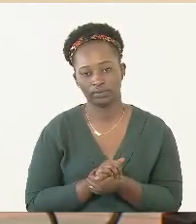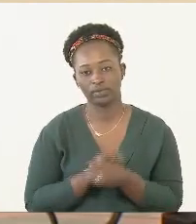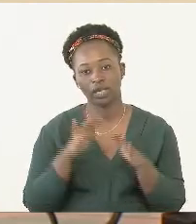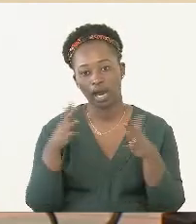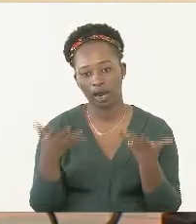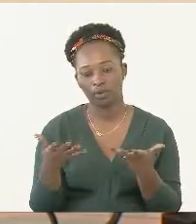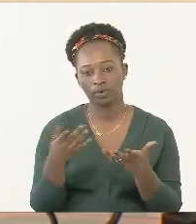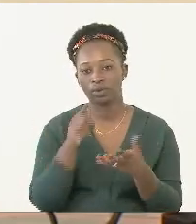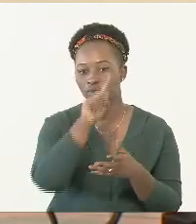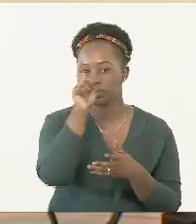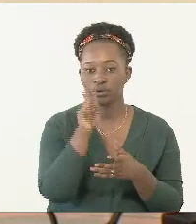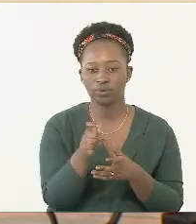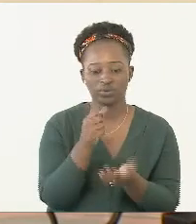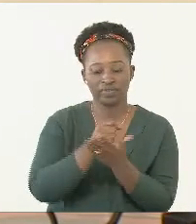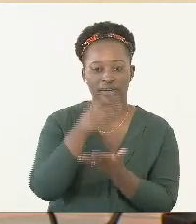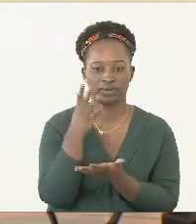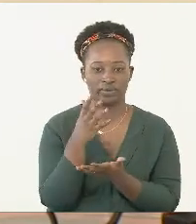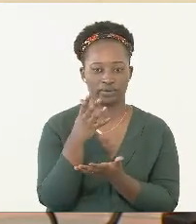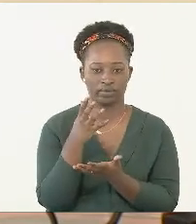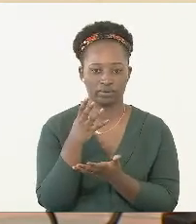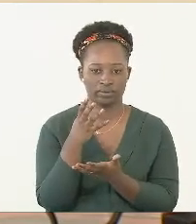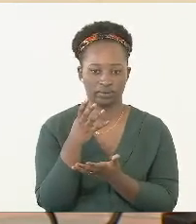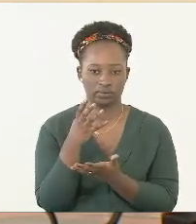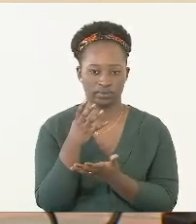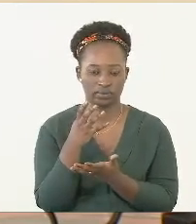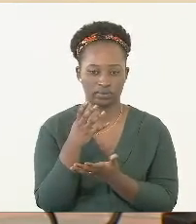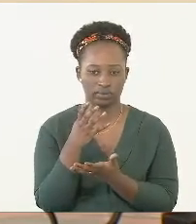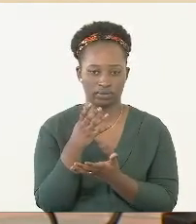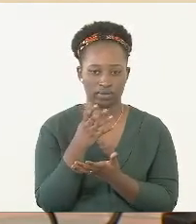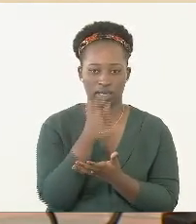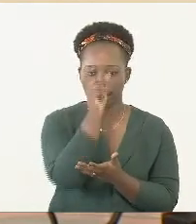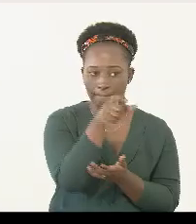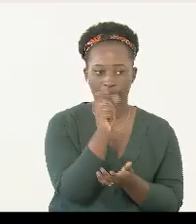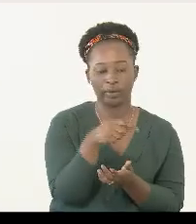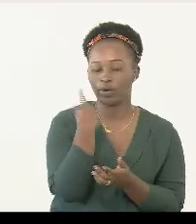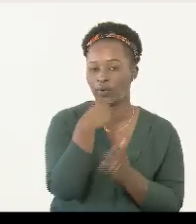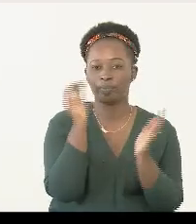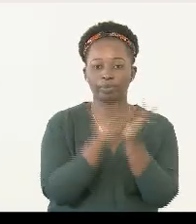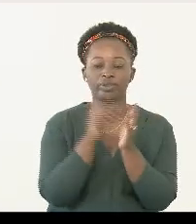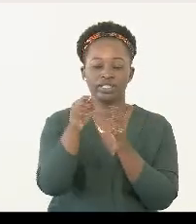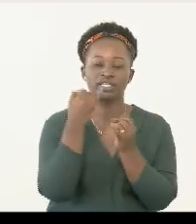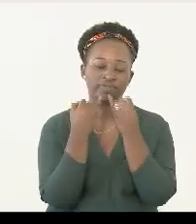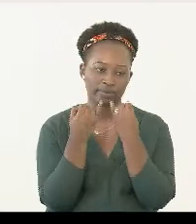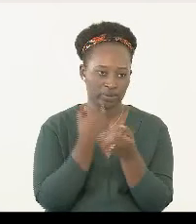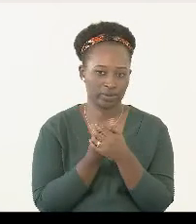How do you value the very people who put this information?